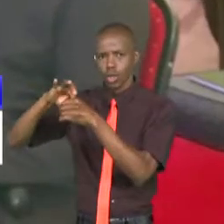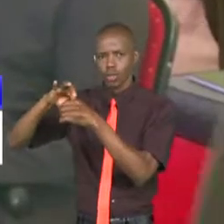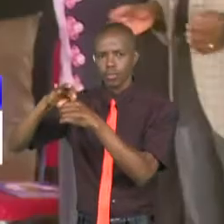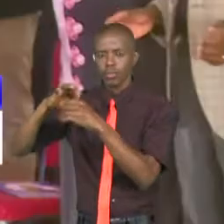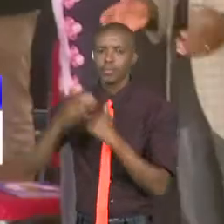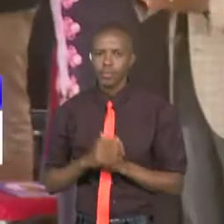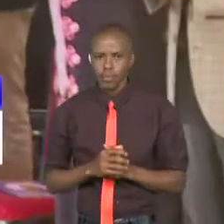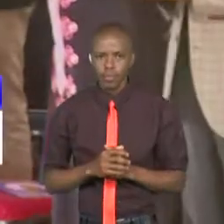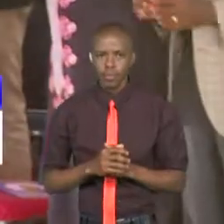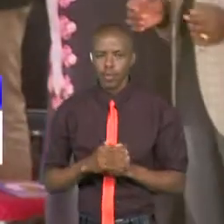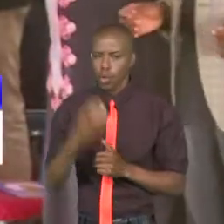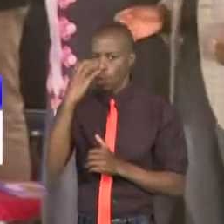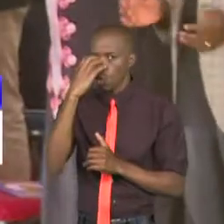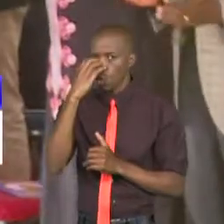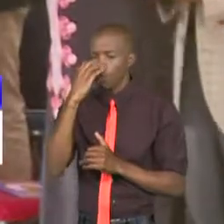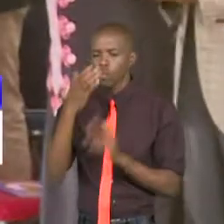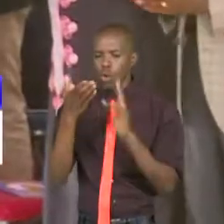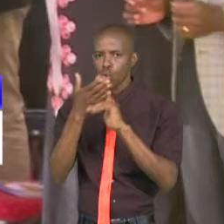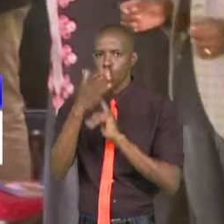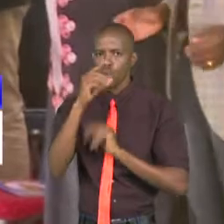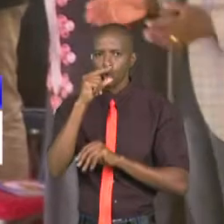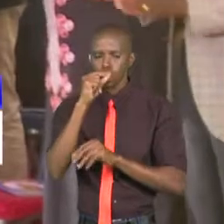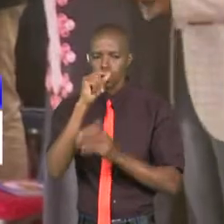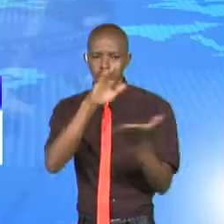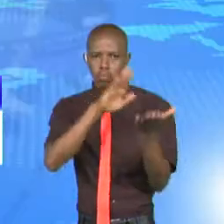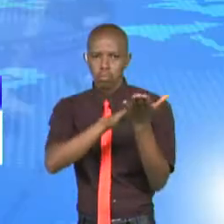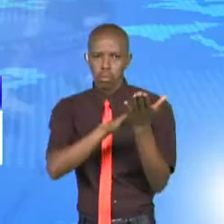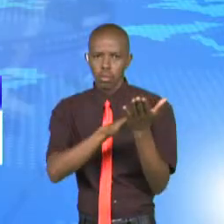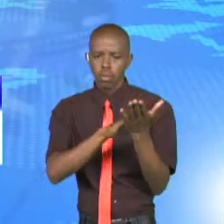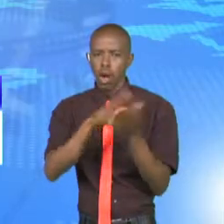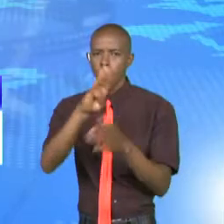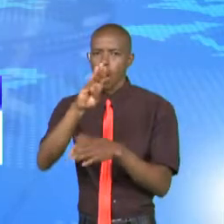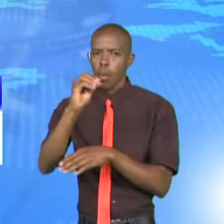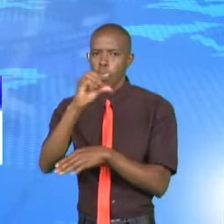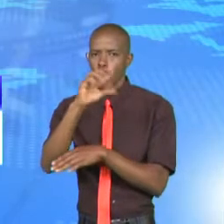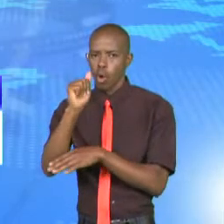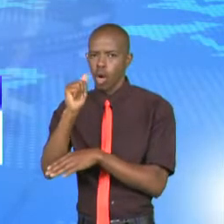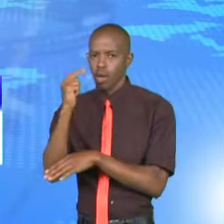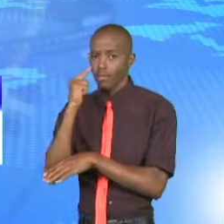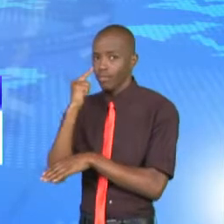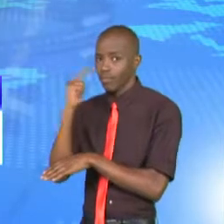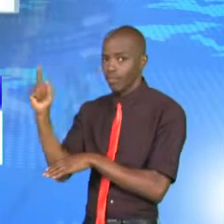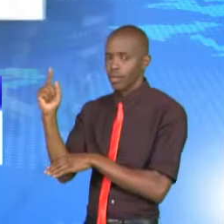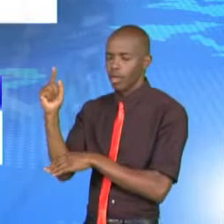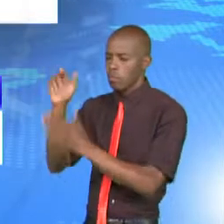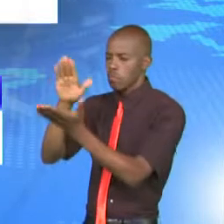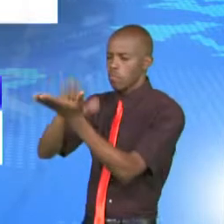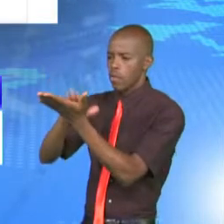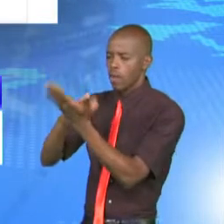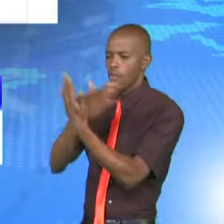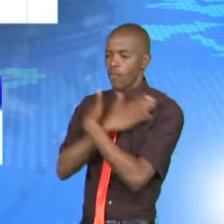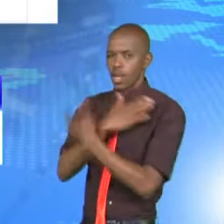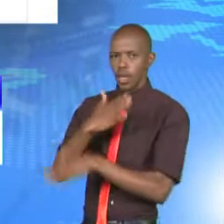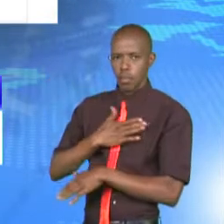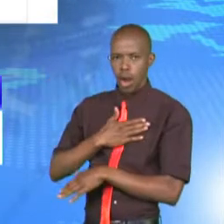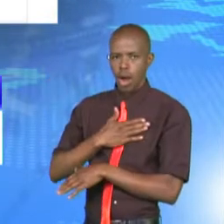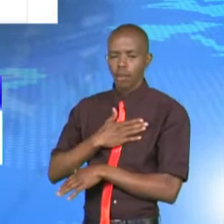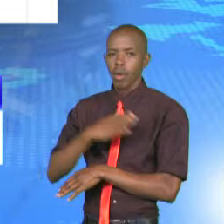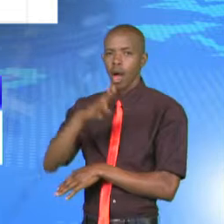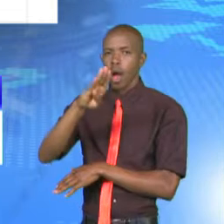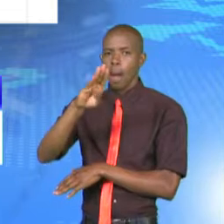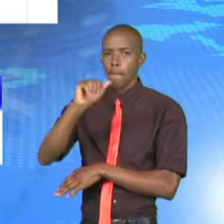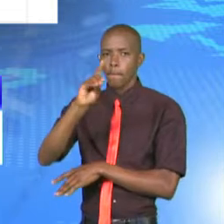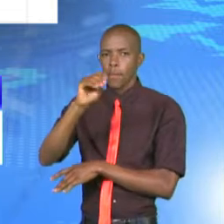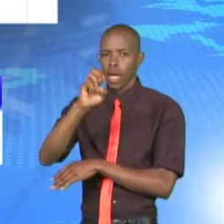seat. Ruto, through his Twitter handle, has congratulated Boga, saying, and I quote, "Congratulations, my friend Faisal Bader.